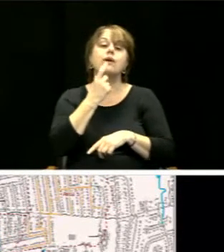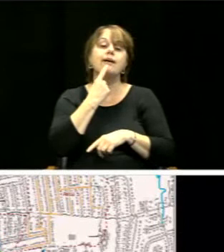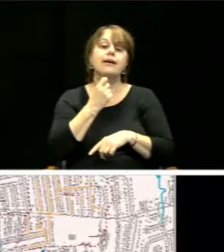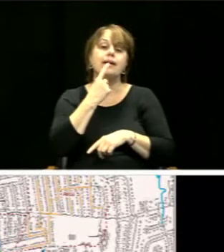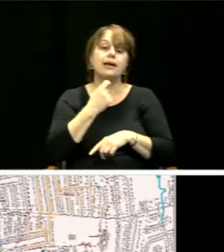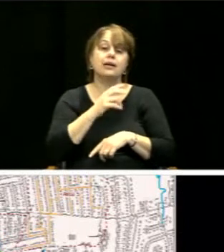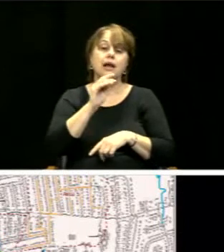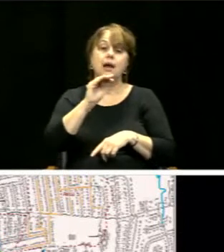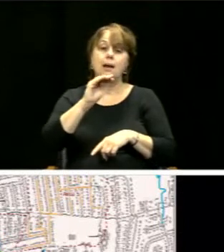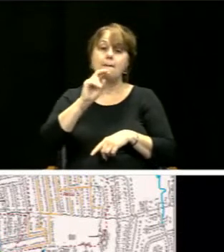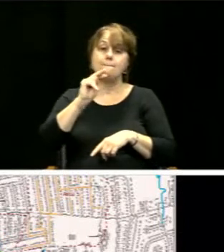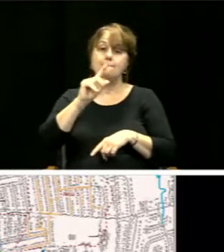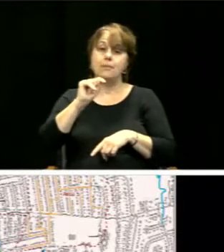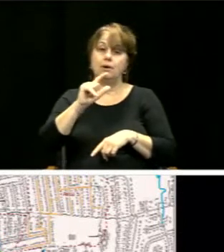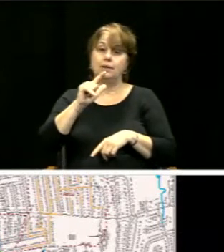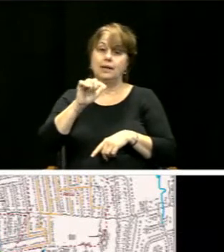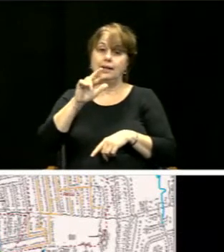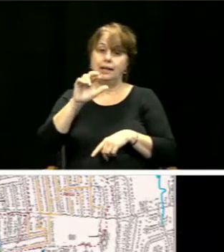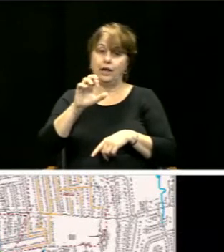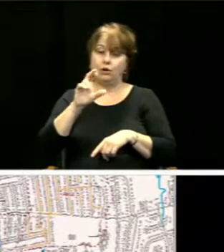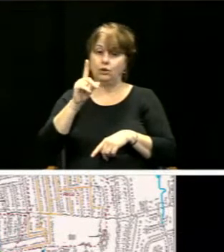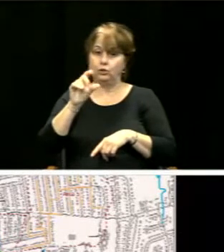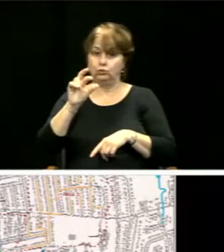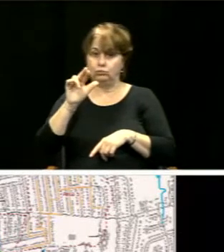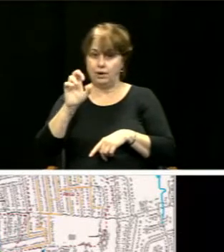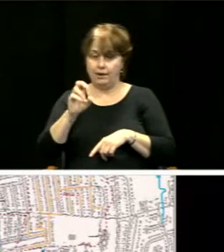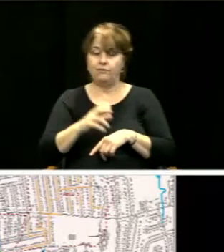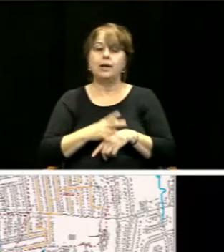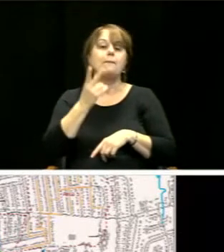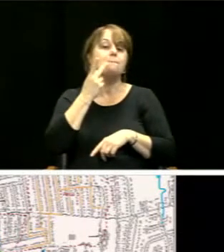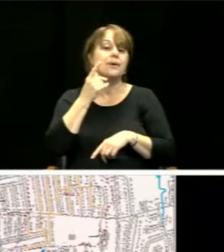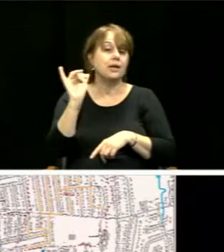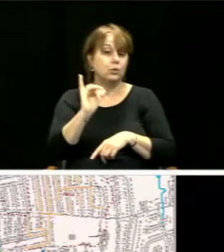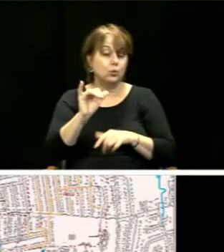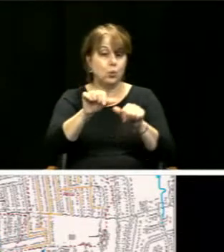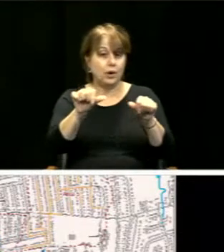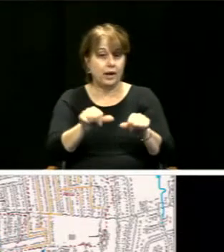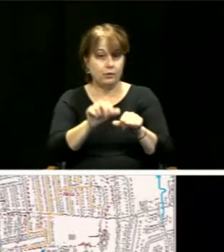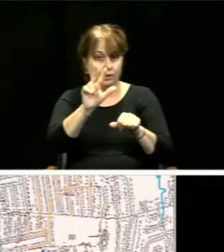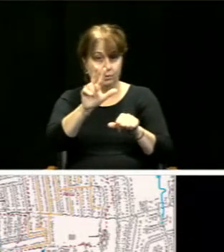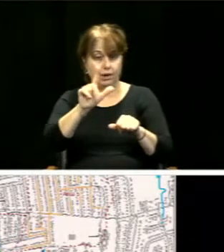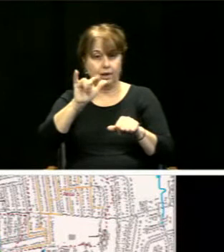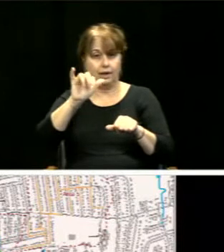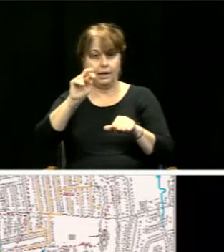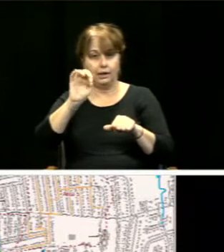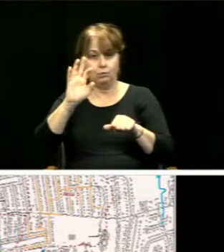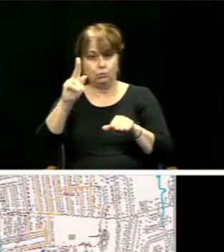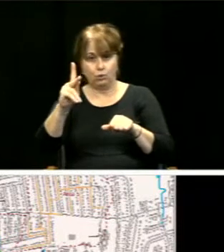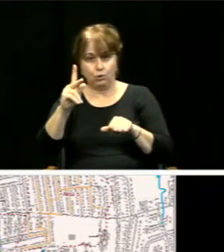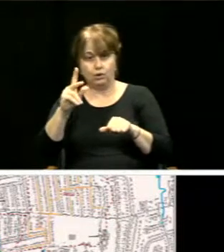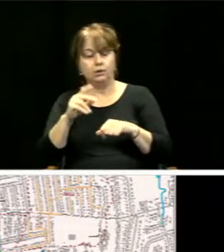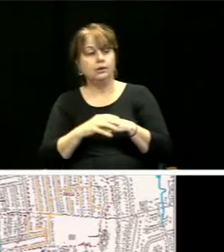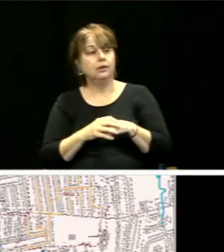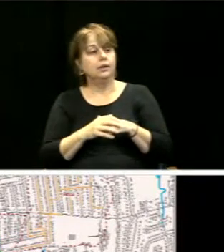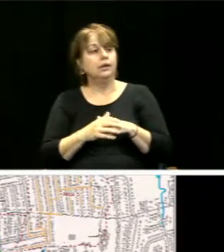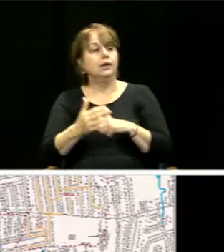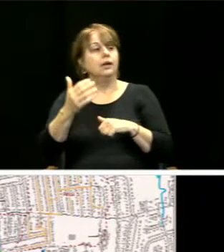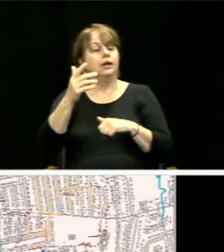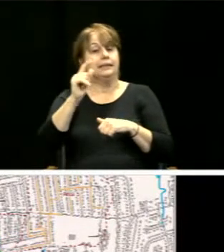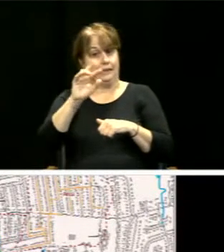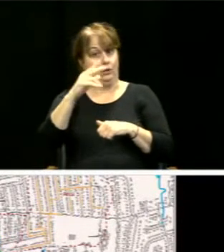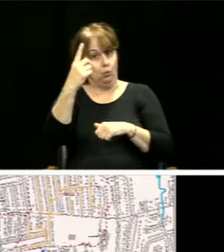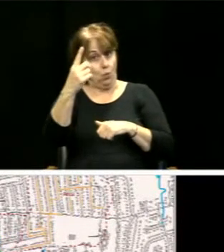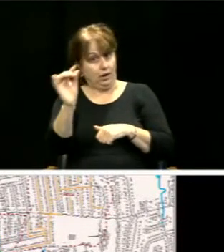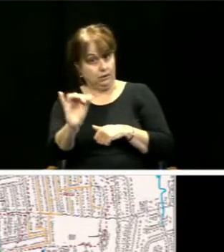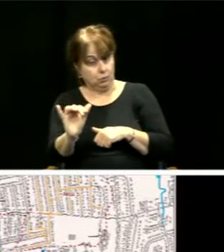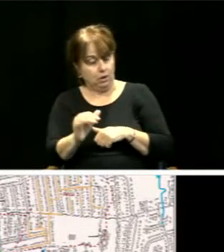the Mount Clair Drive area, and then also pink is area 3, which is the Lynbrook Road area. Those are tier 1 as well.